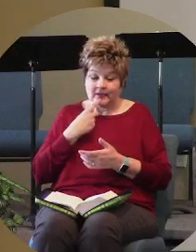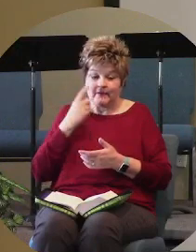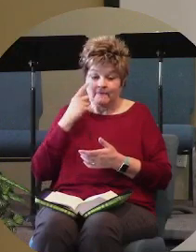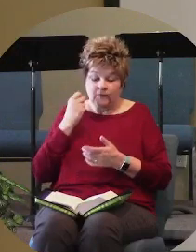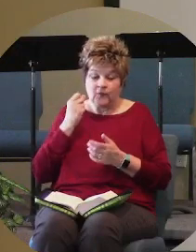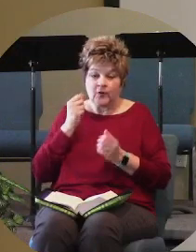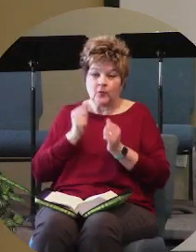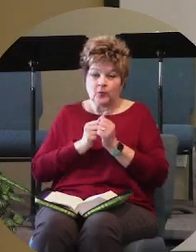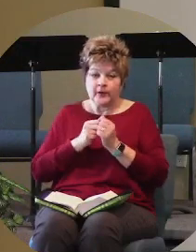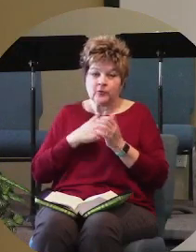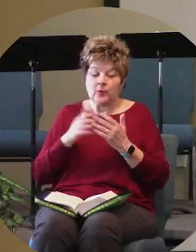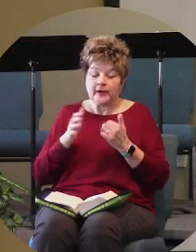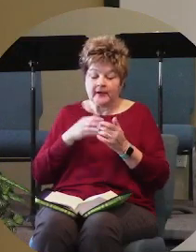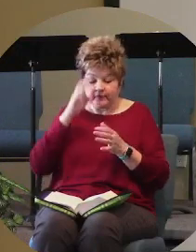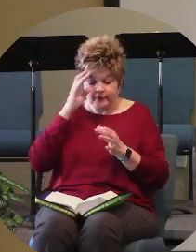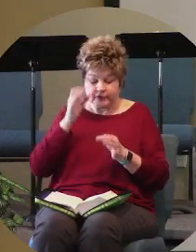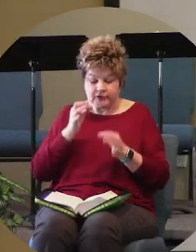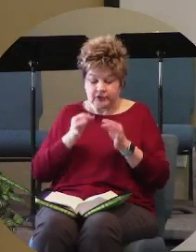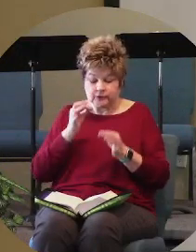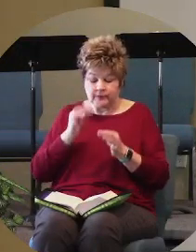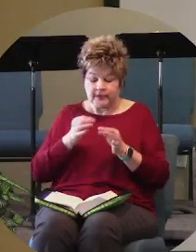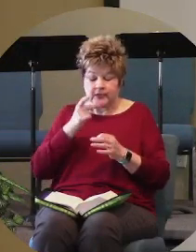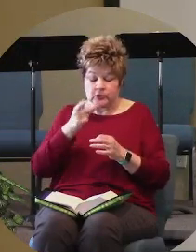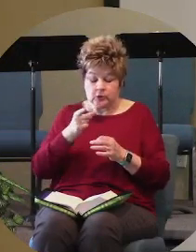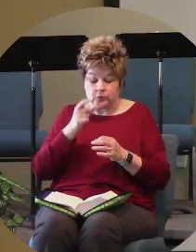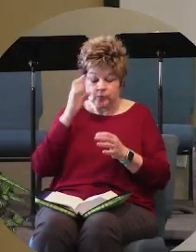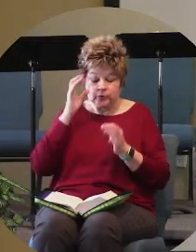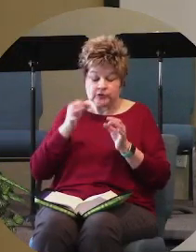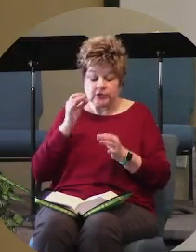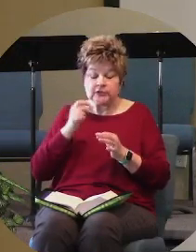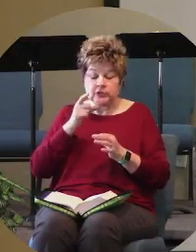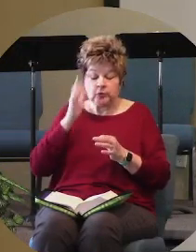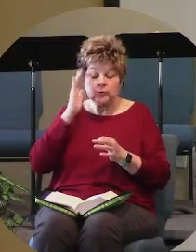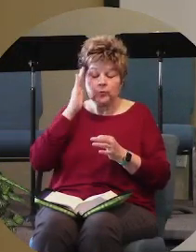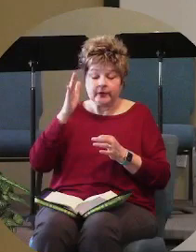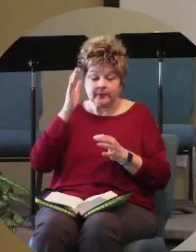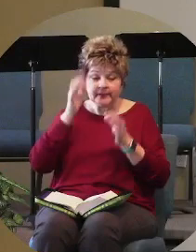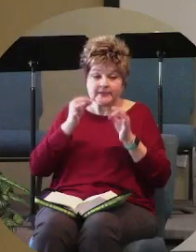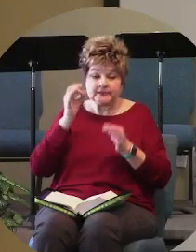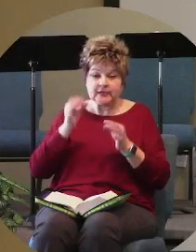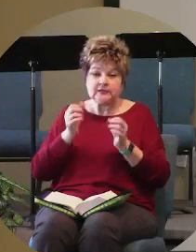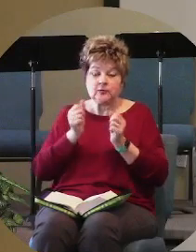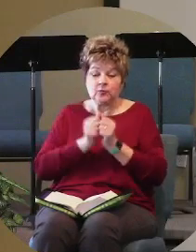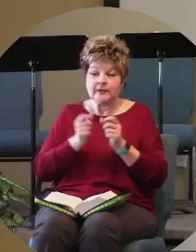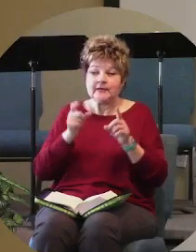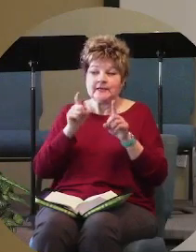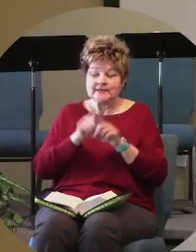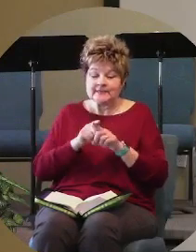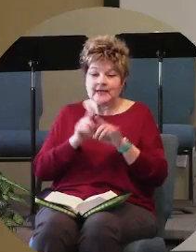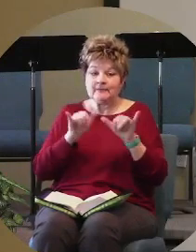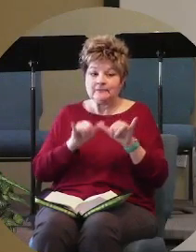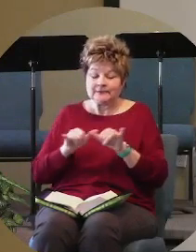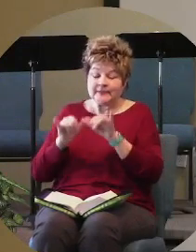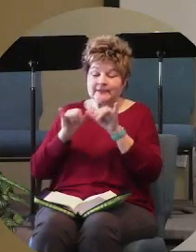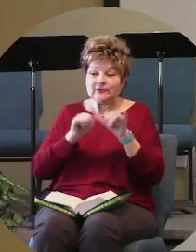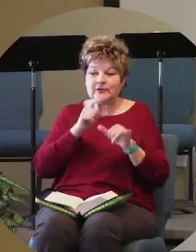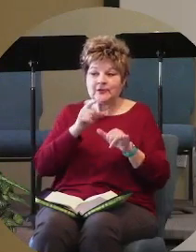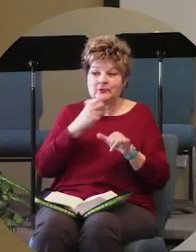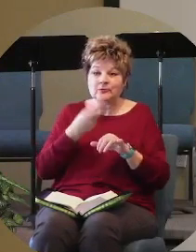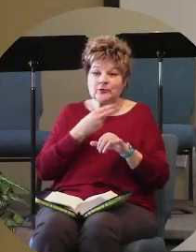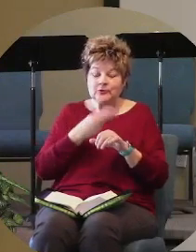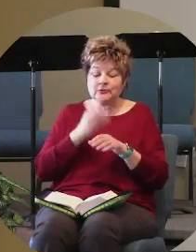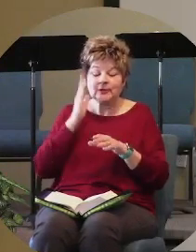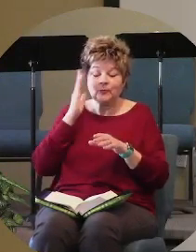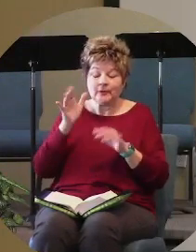what judgment you judge, you will be judged, and with the same measure you use, it will